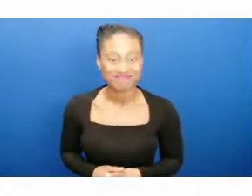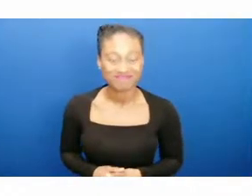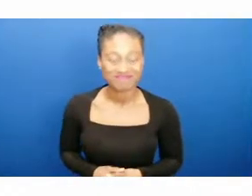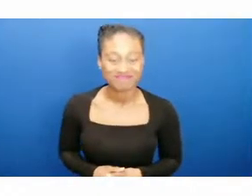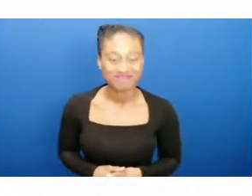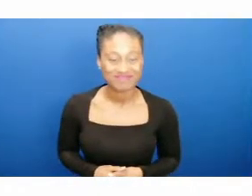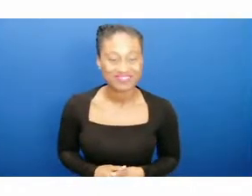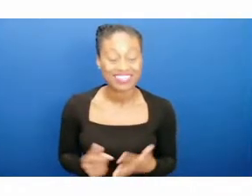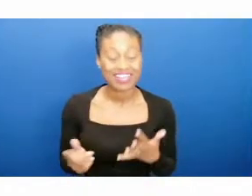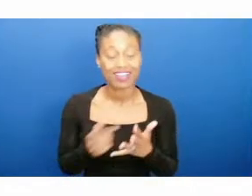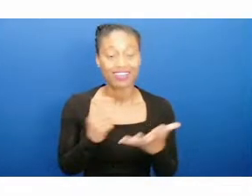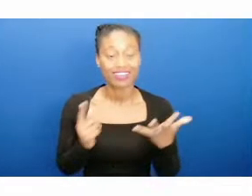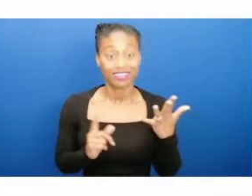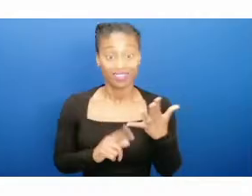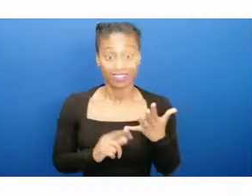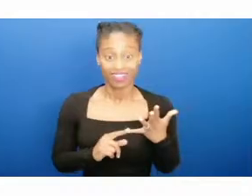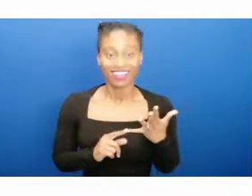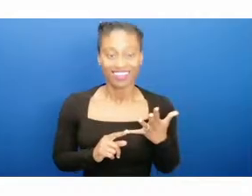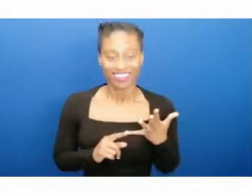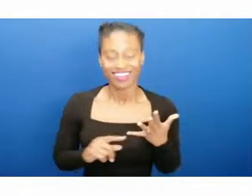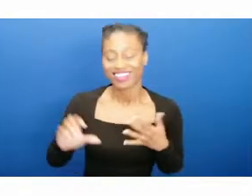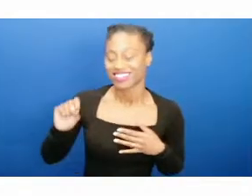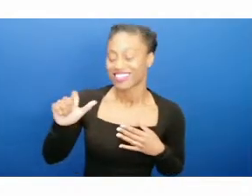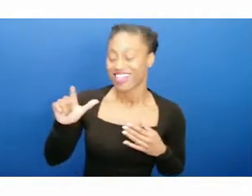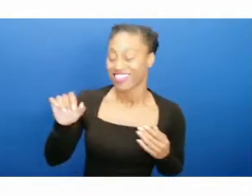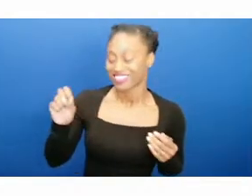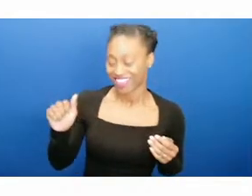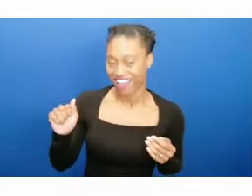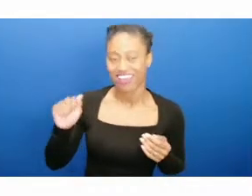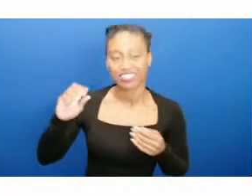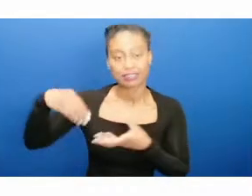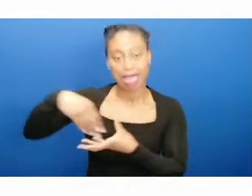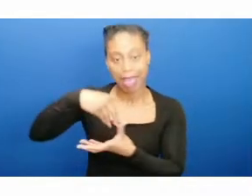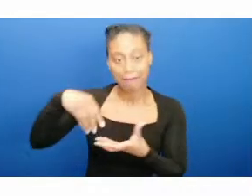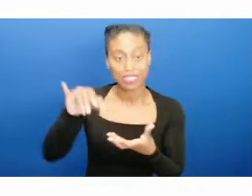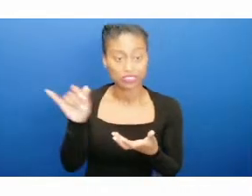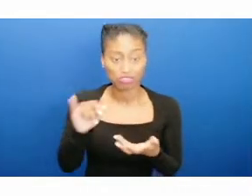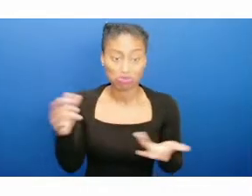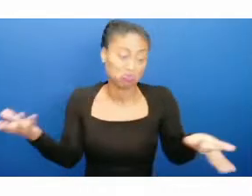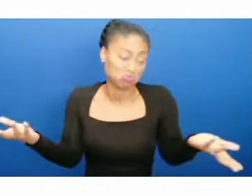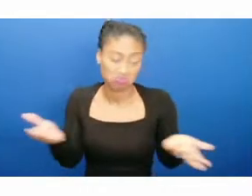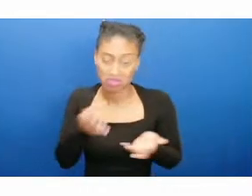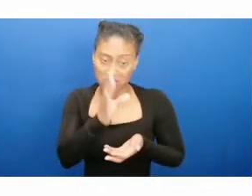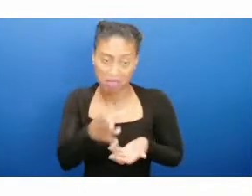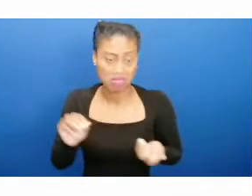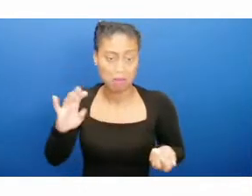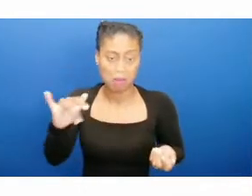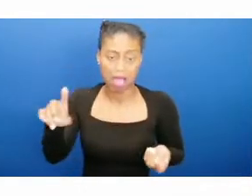I'm also going to be using salsa as a topping today. So very straightforward. This is a mild